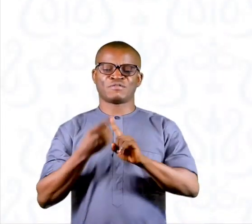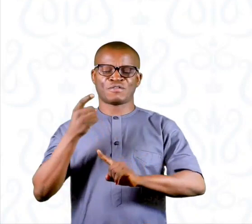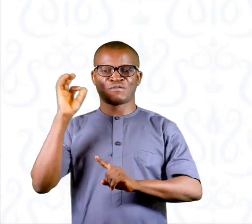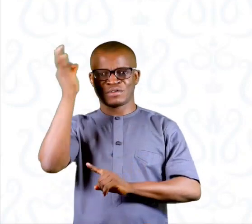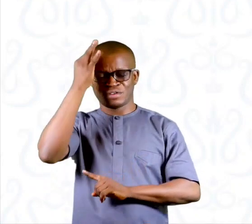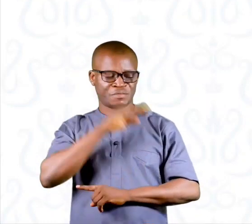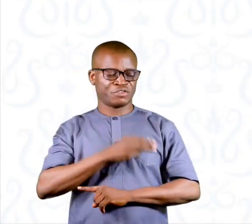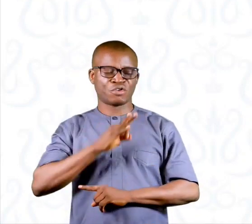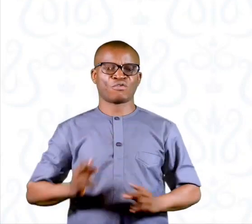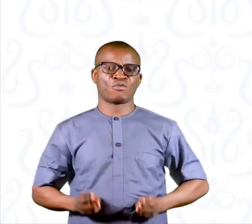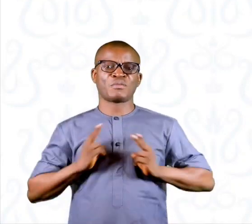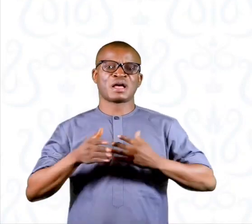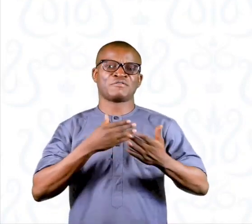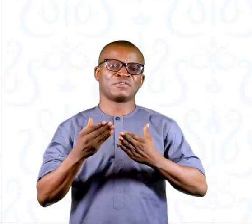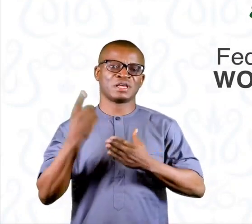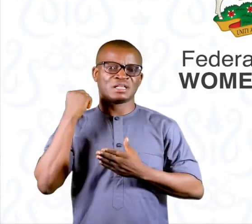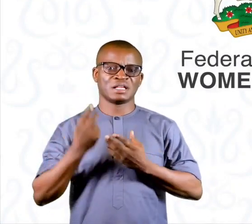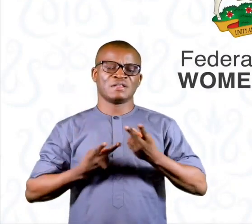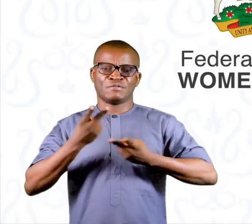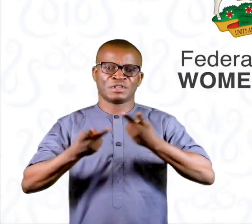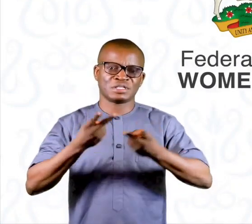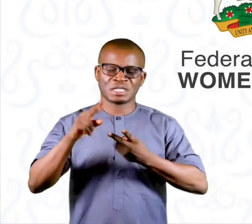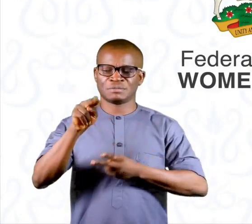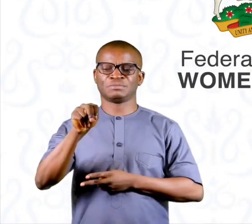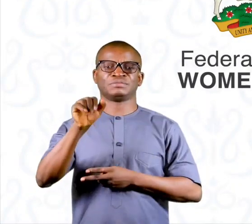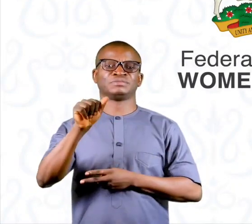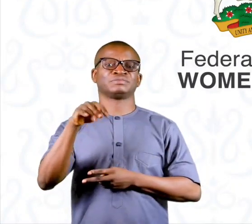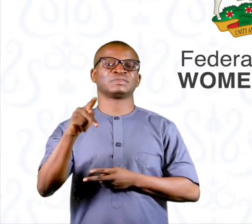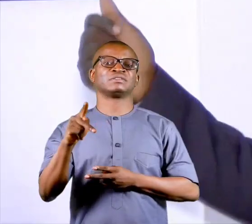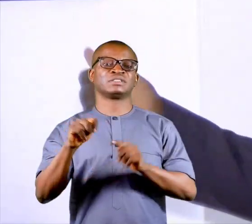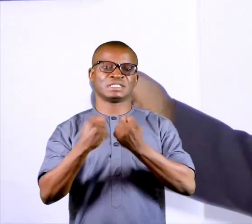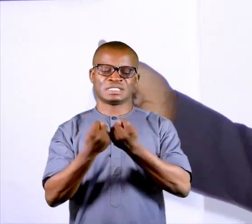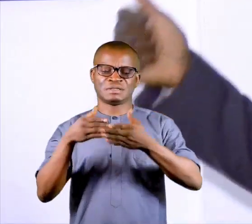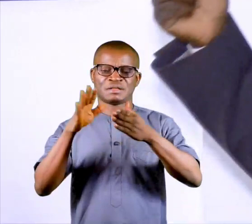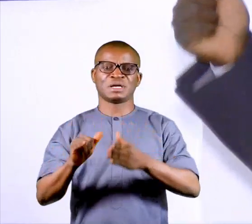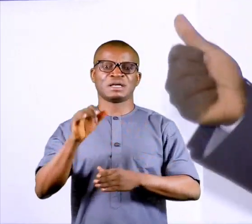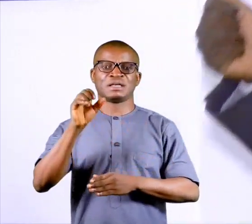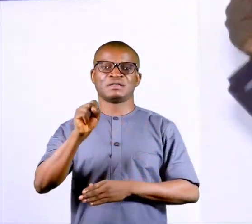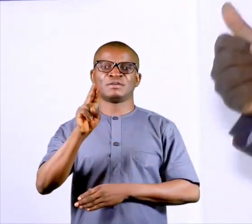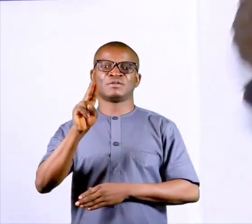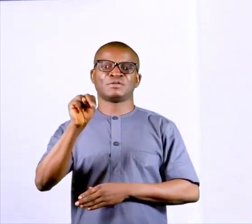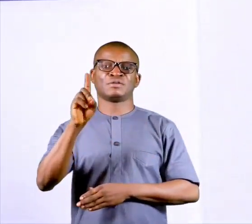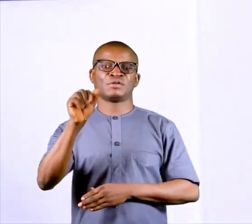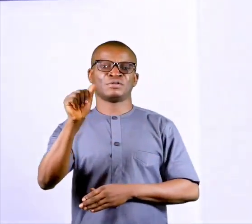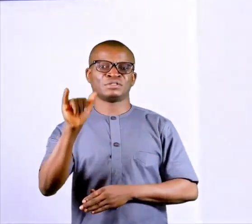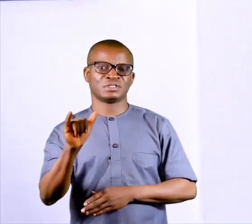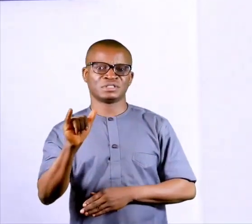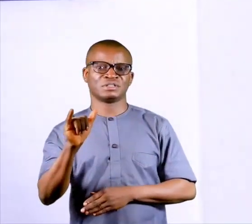Officials from the Federal Ministry of Women Affairs recently paid a working visit to NAPTIP. The team was led by Sunday